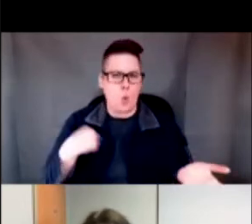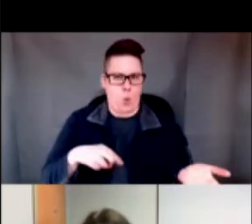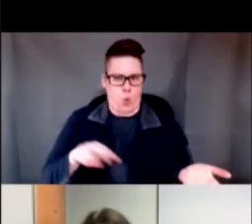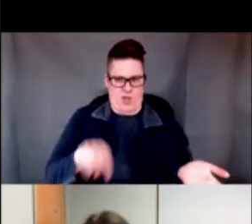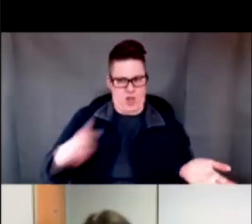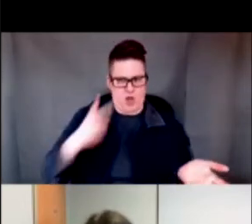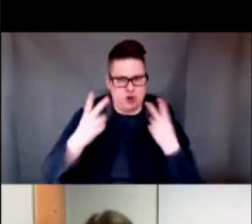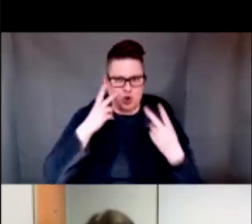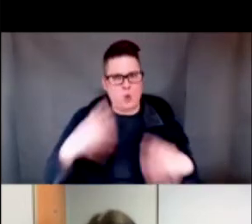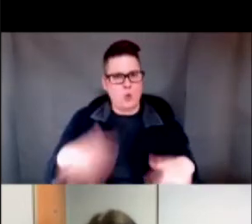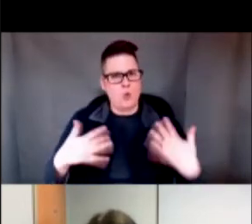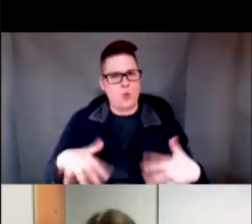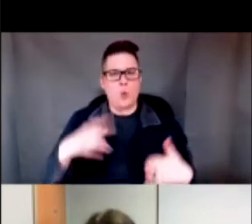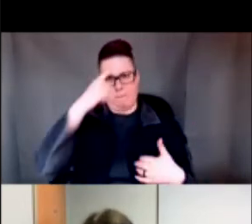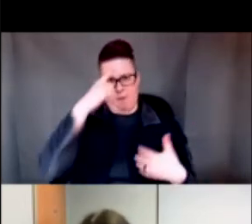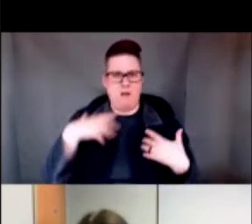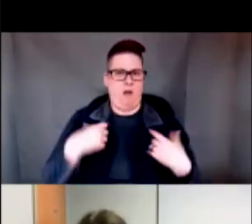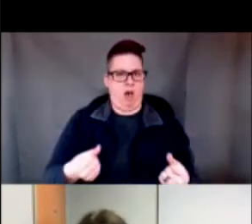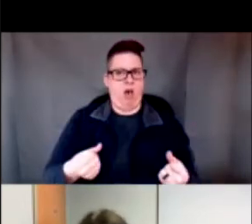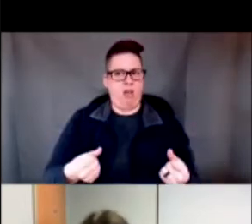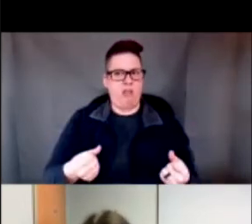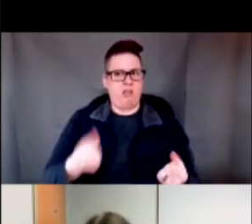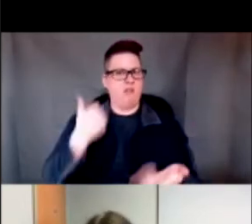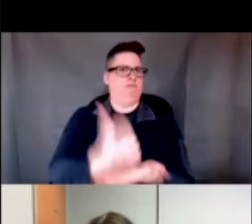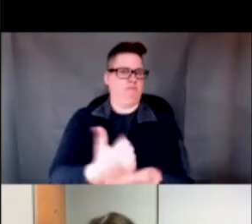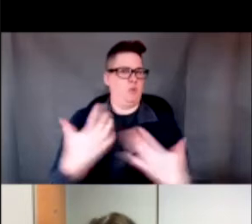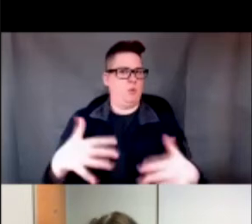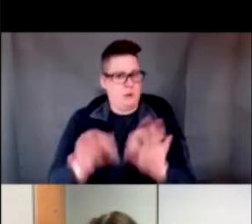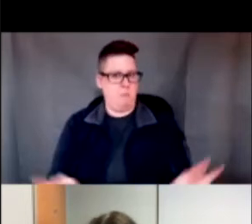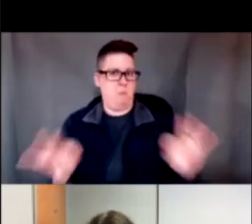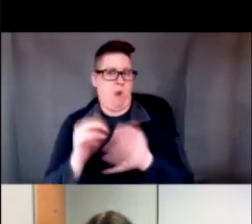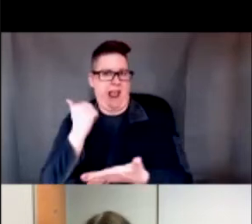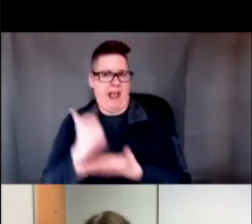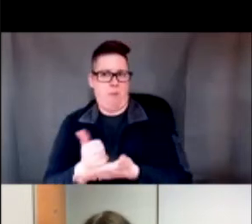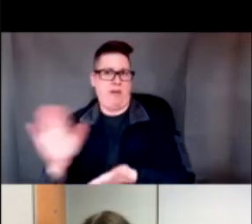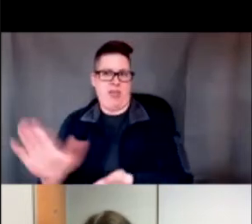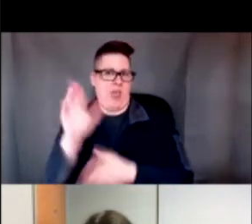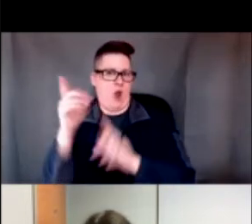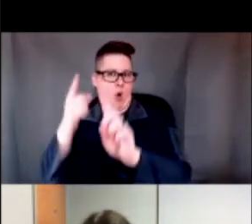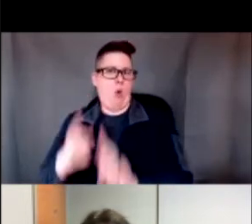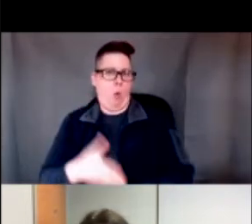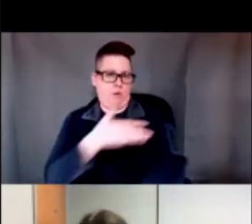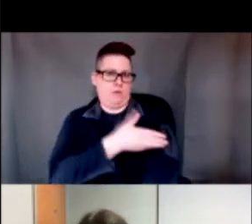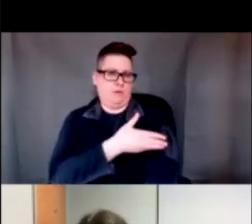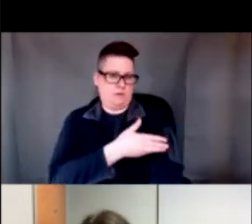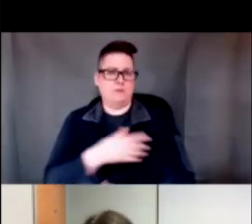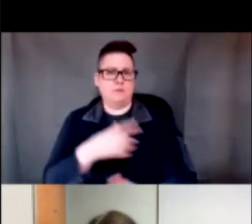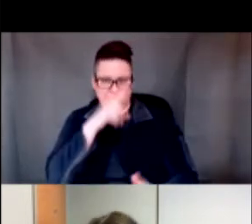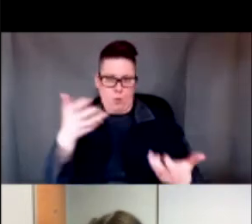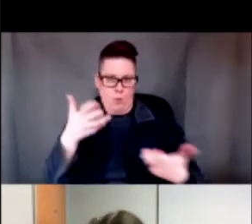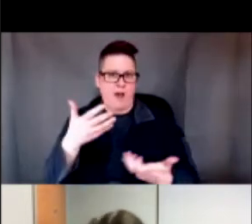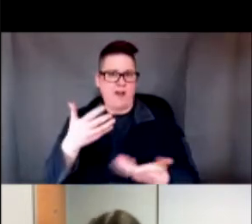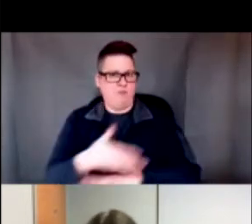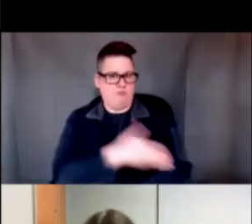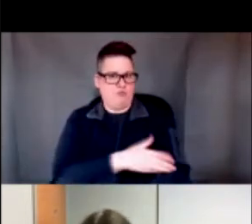how important addressing mental health needs were for improving the goals that were identified, which is the health of